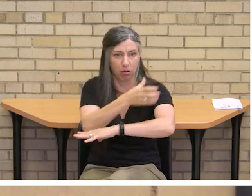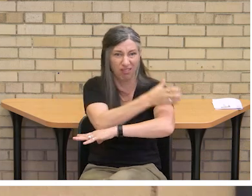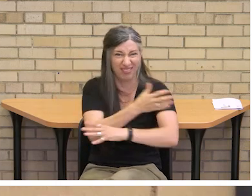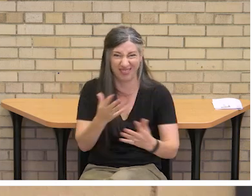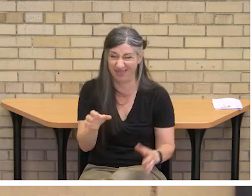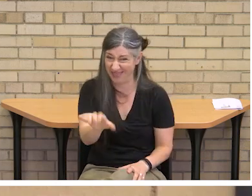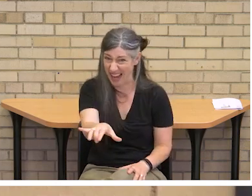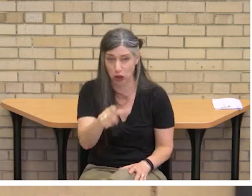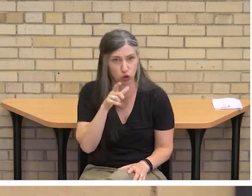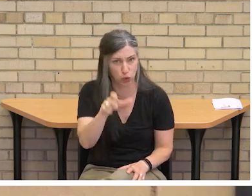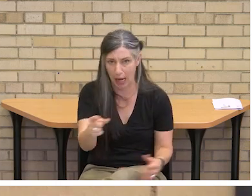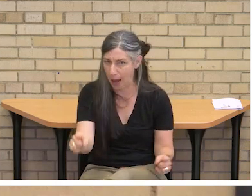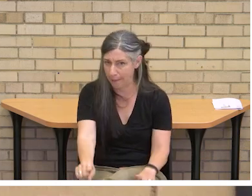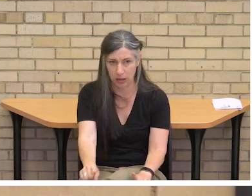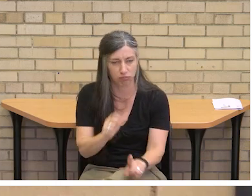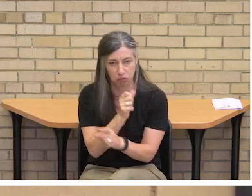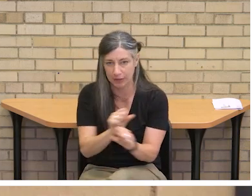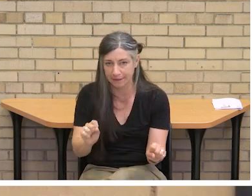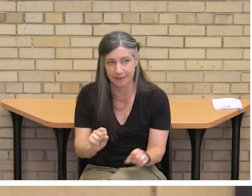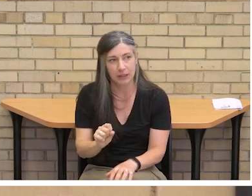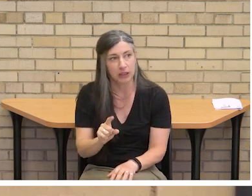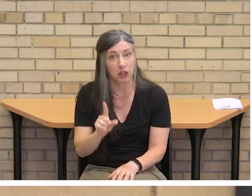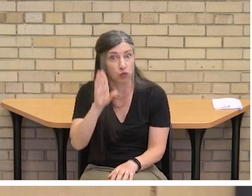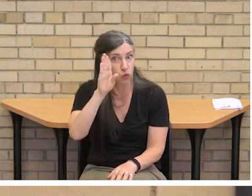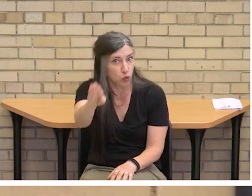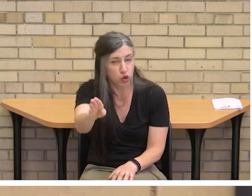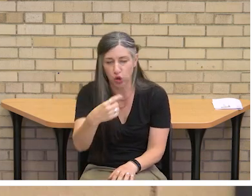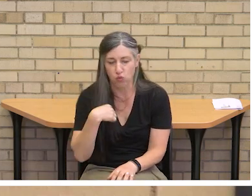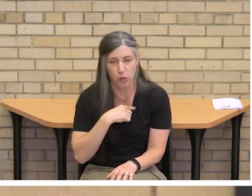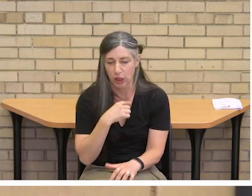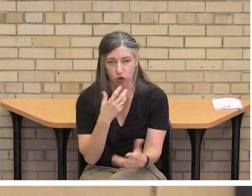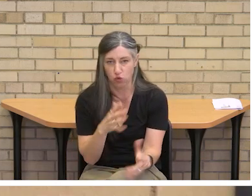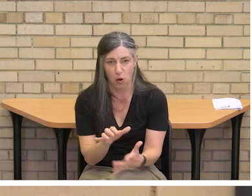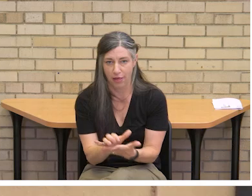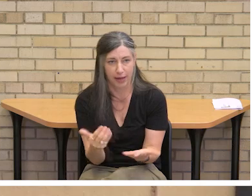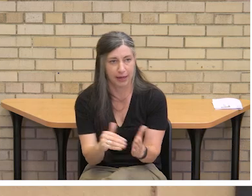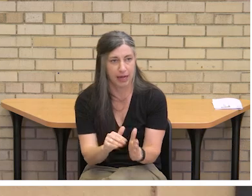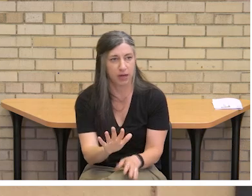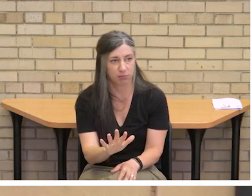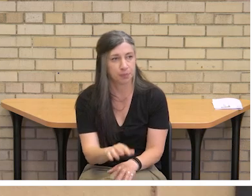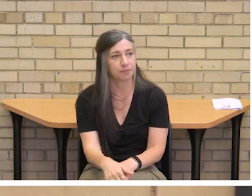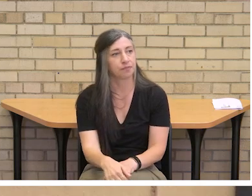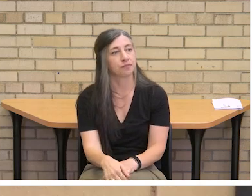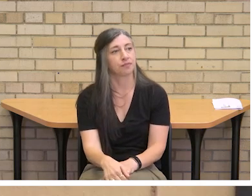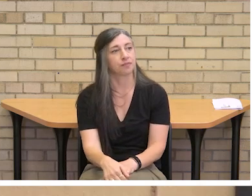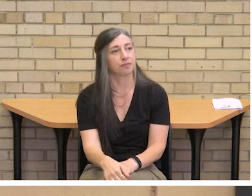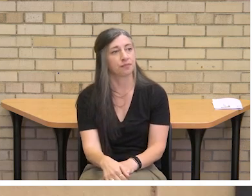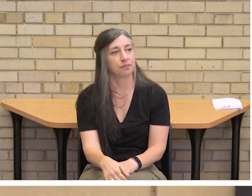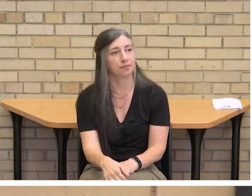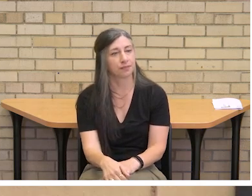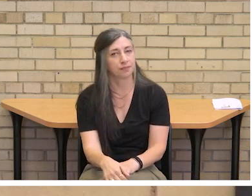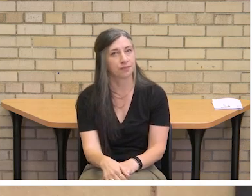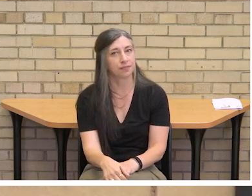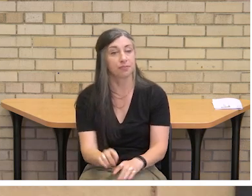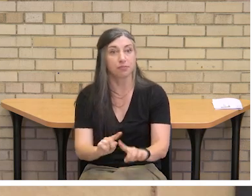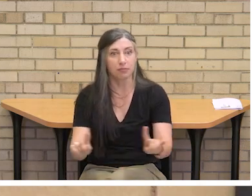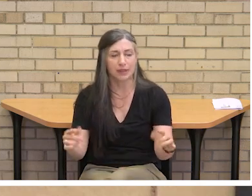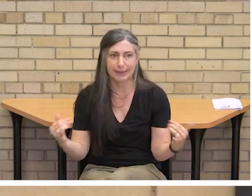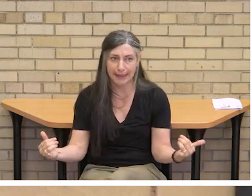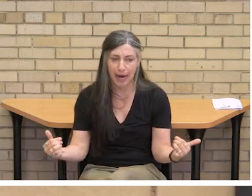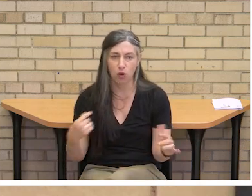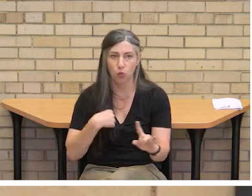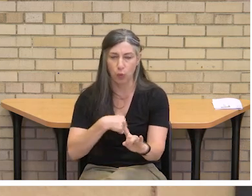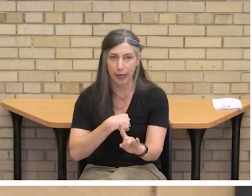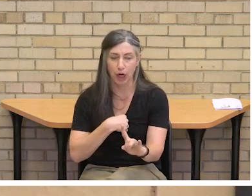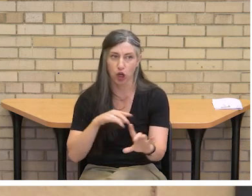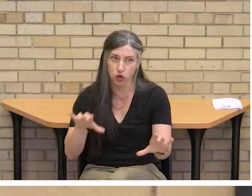That kind of thing should not happen in the future of this bridge. But because we're going the extra